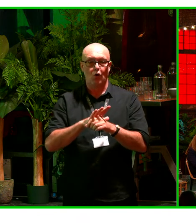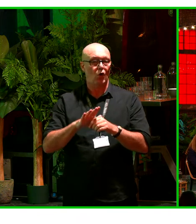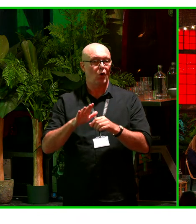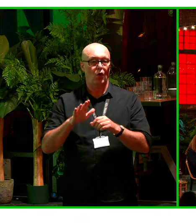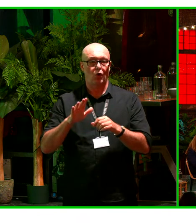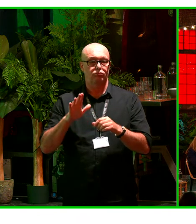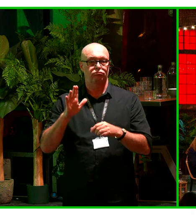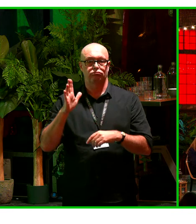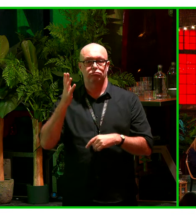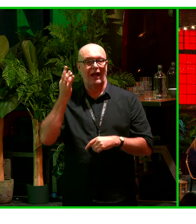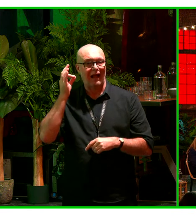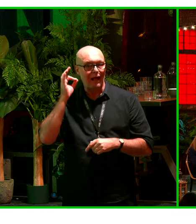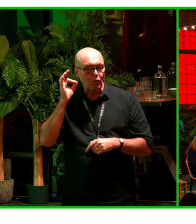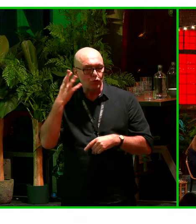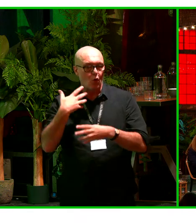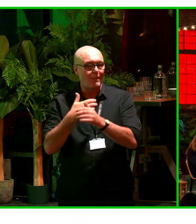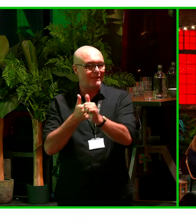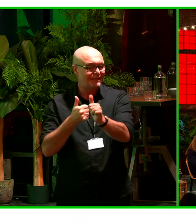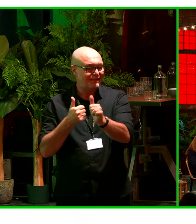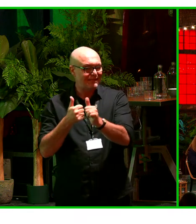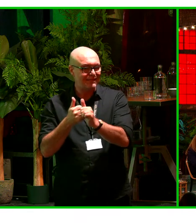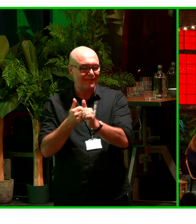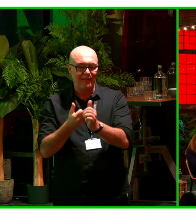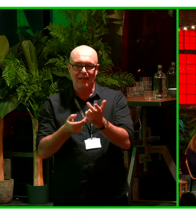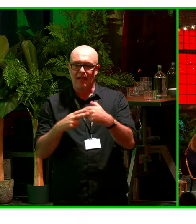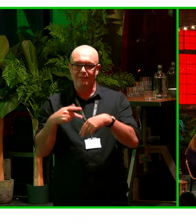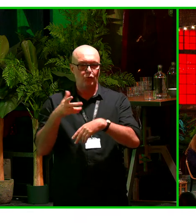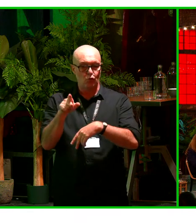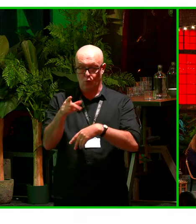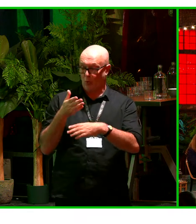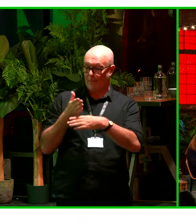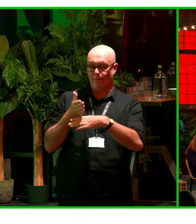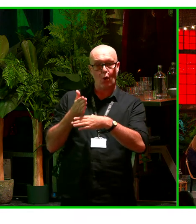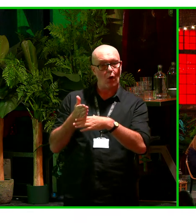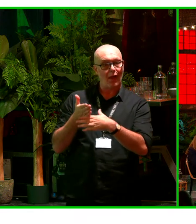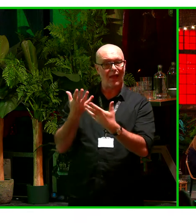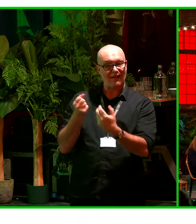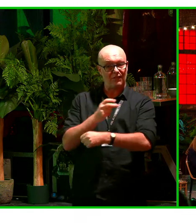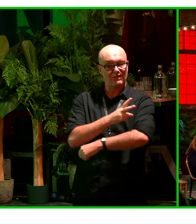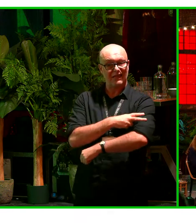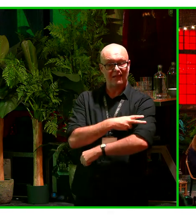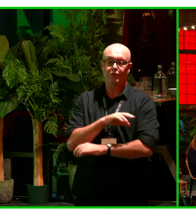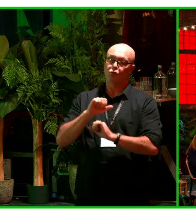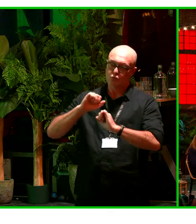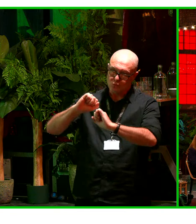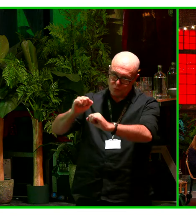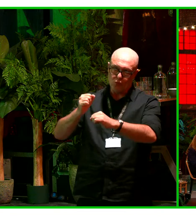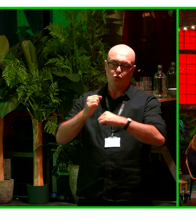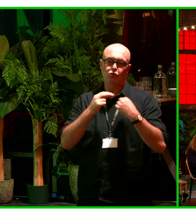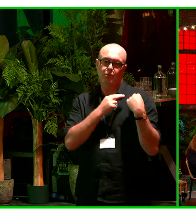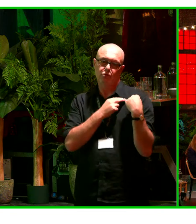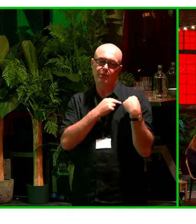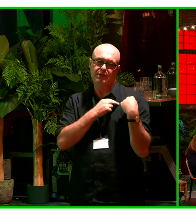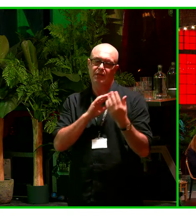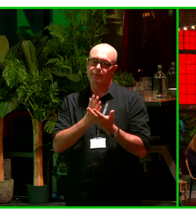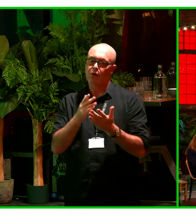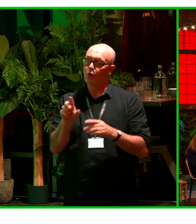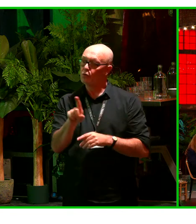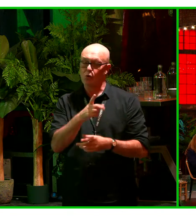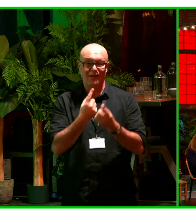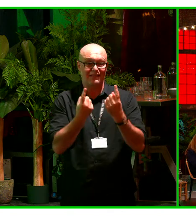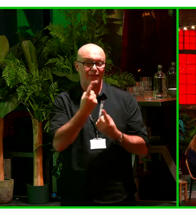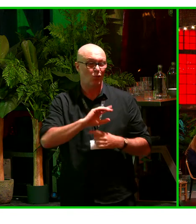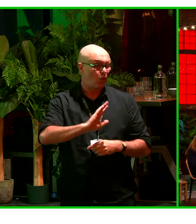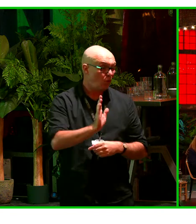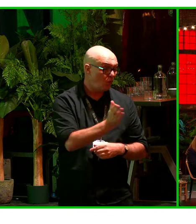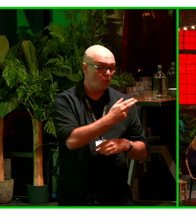it's local businesses. If you're an employer in the area, you have a responsibility, but also every single domestic customer can do something about this